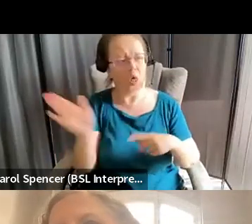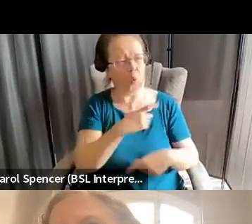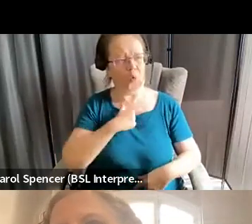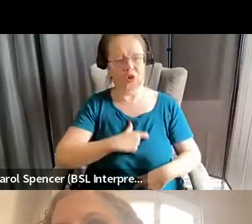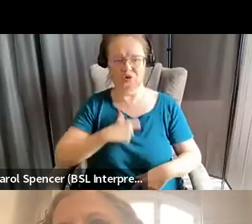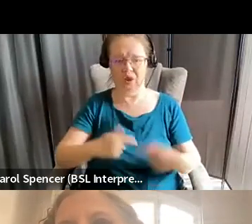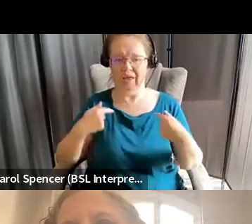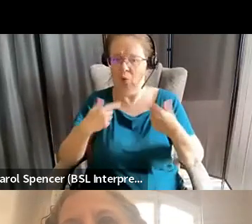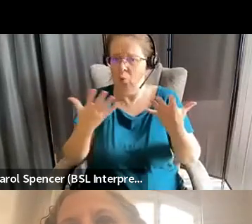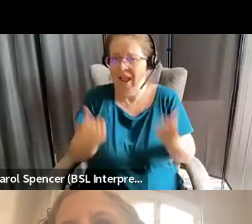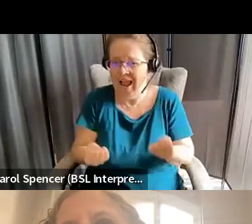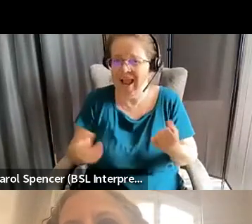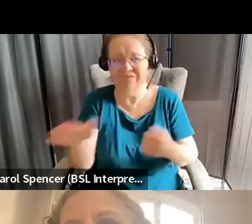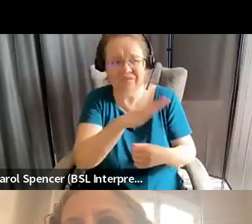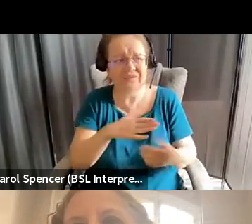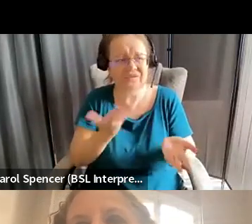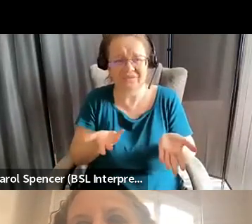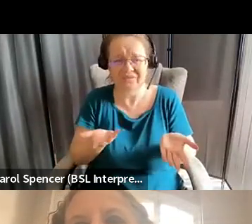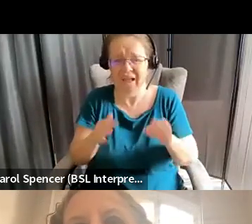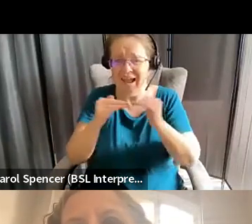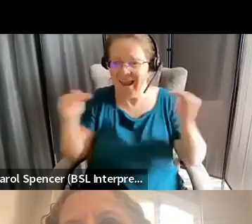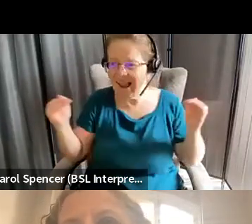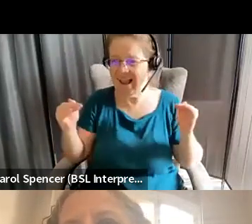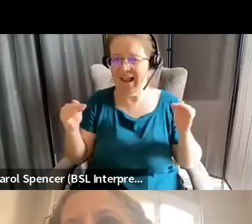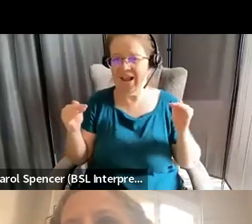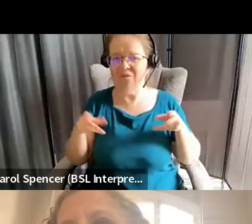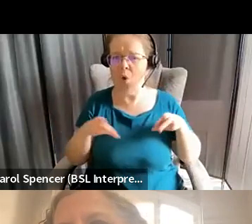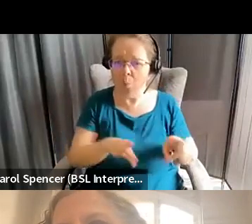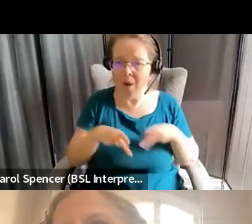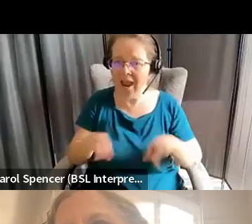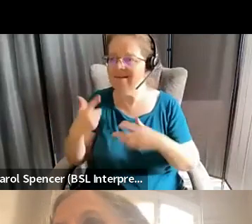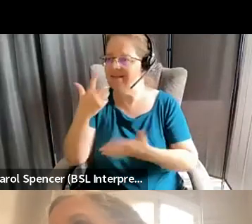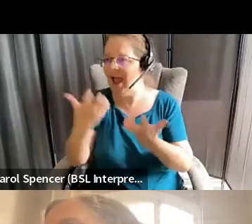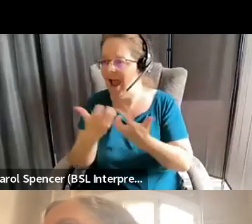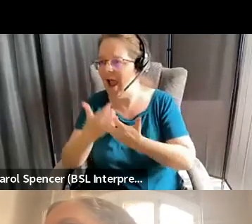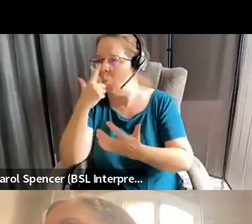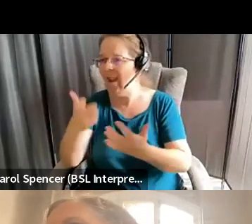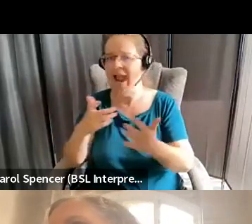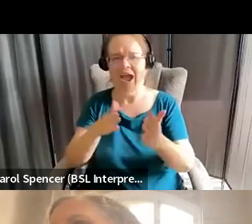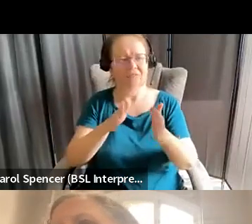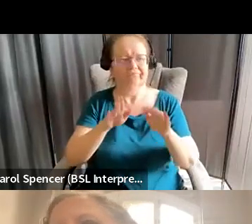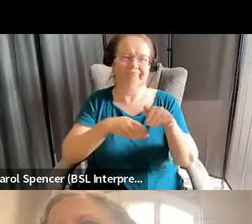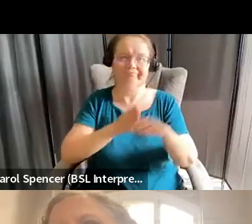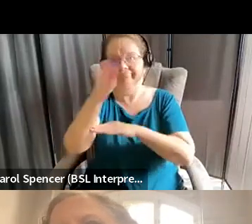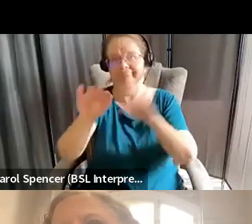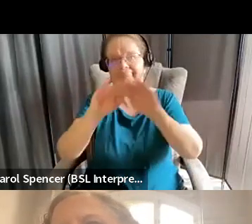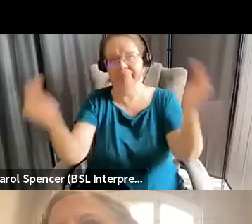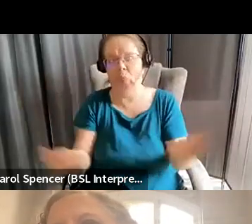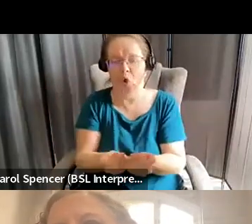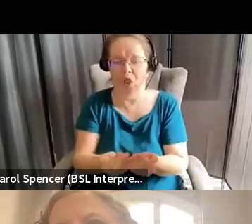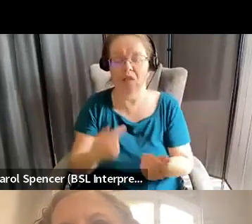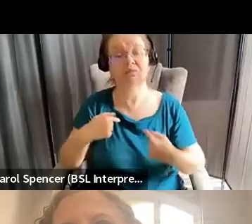human than any other. So we all have, you know, equal weight in terms of how we're able to navigate the world. From my